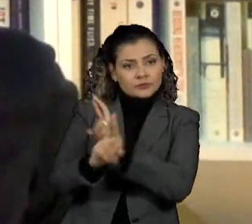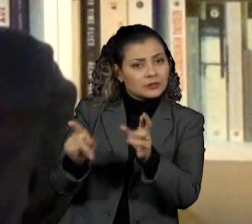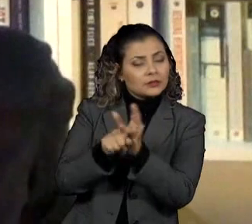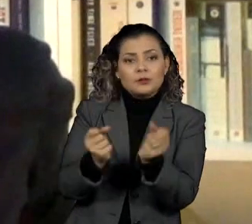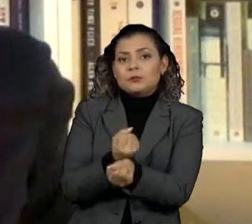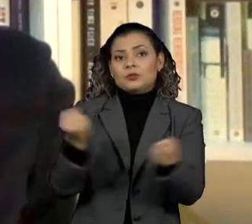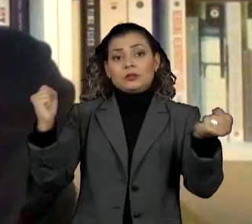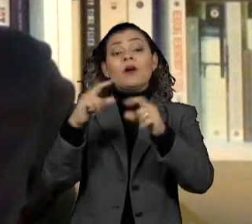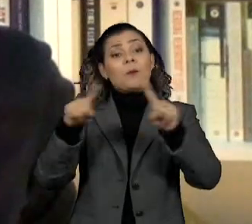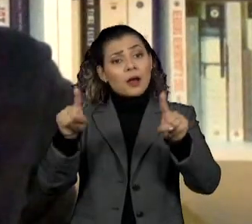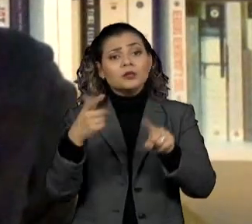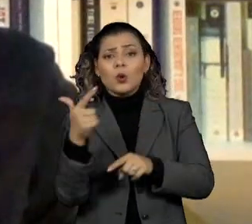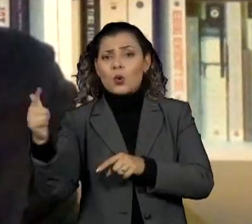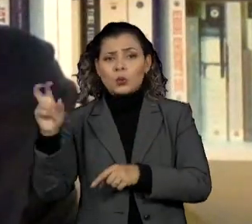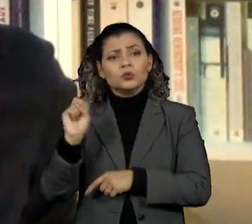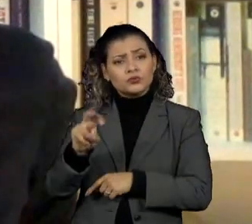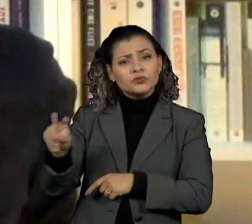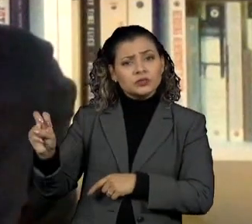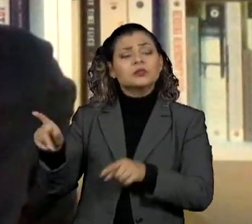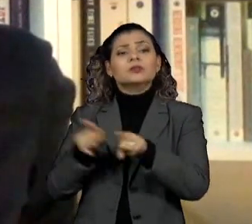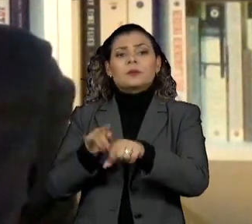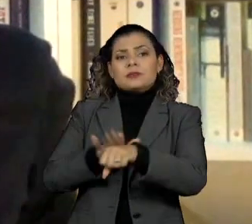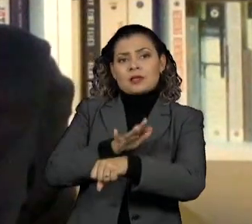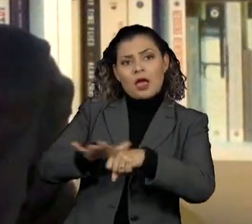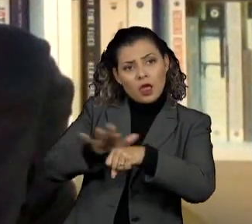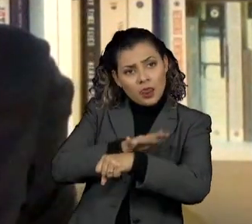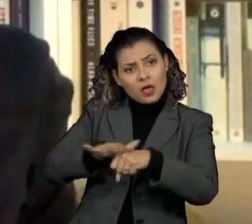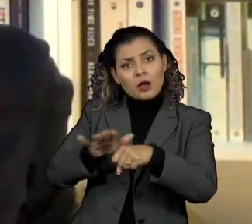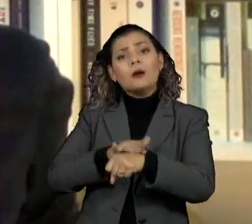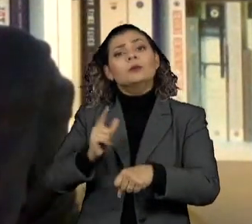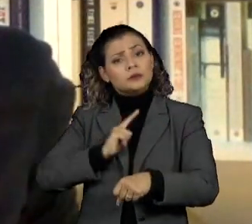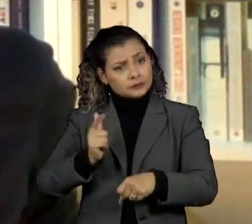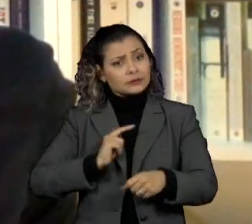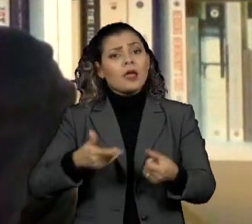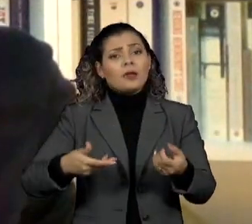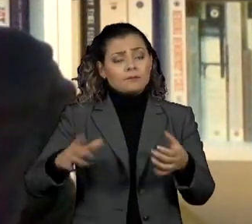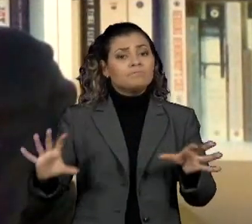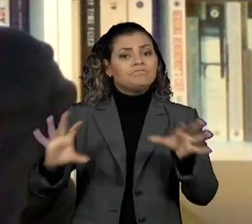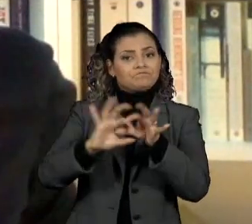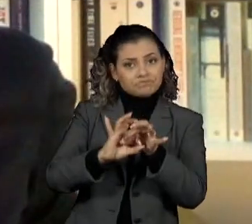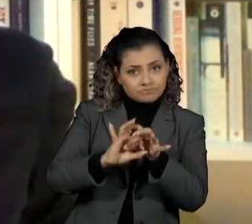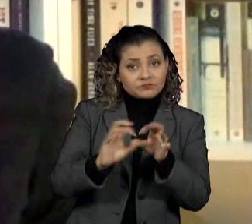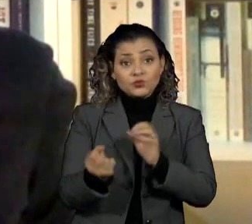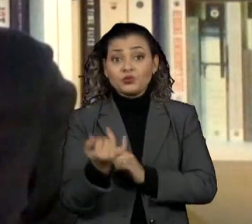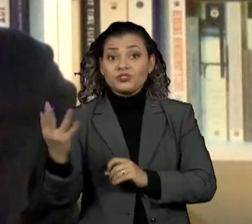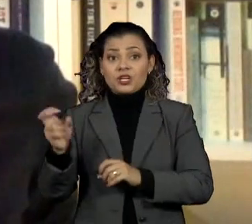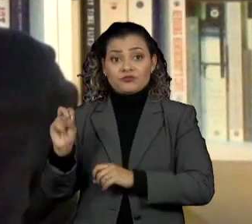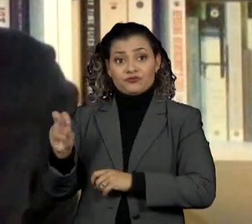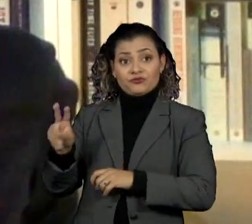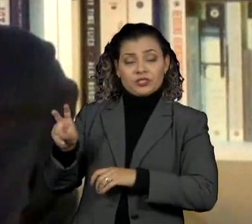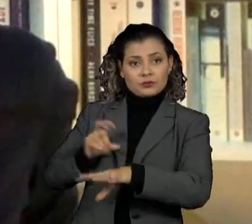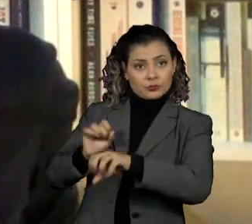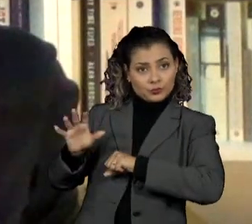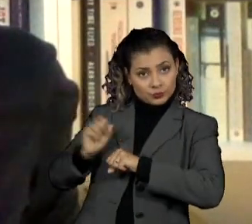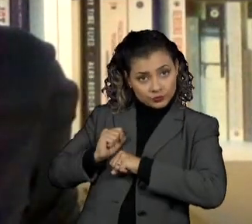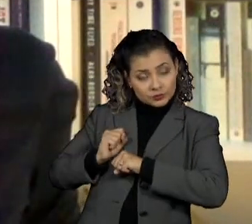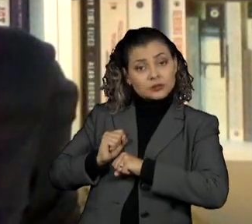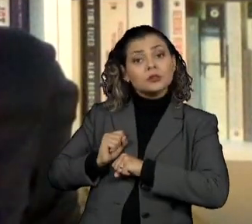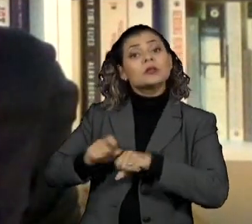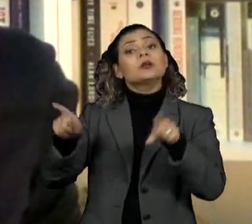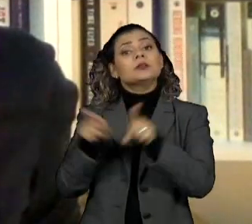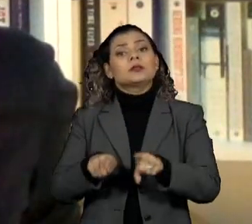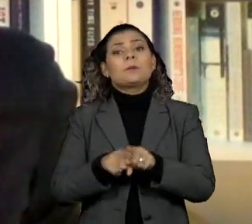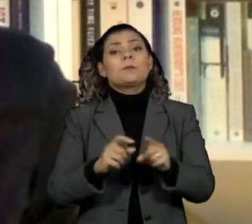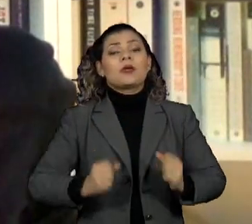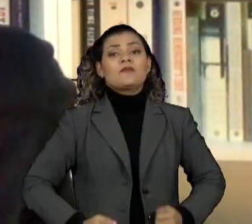viruses, including measles, there is a relationship between the dose of the virus that you receive, the chance that